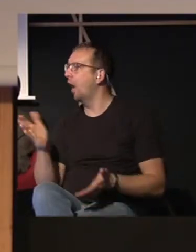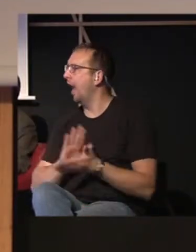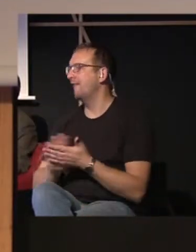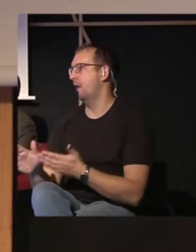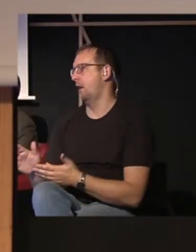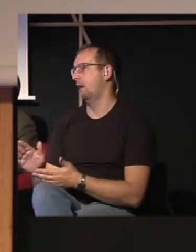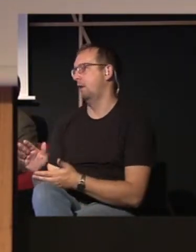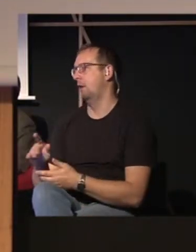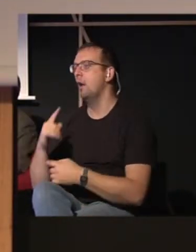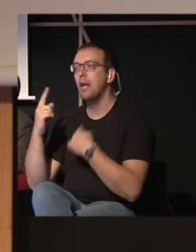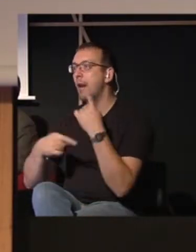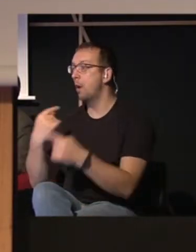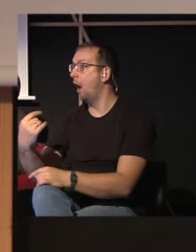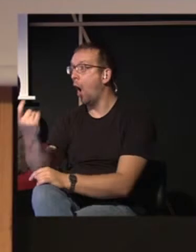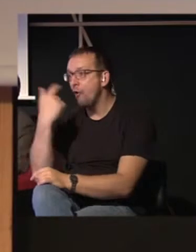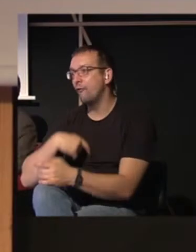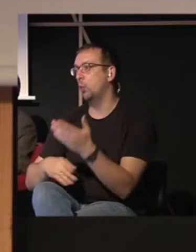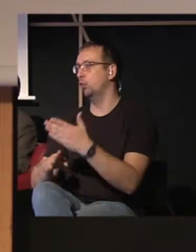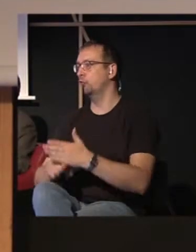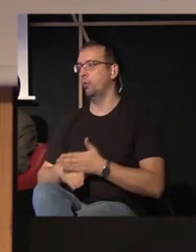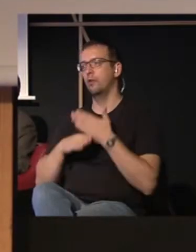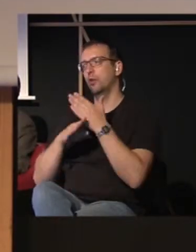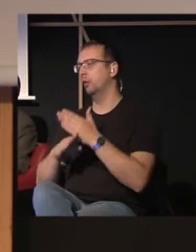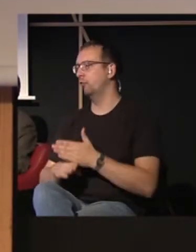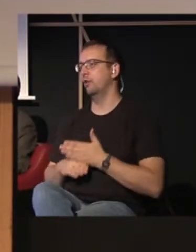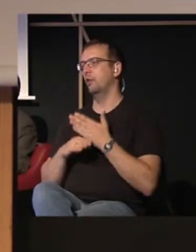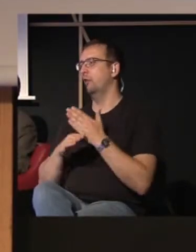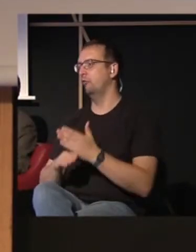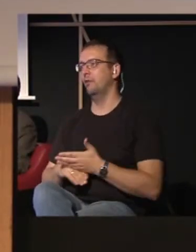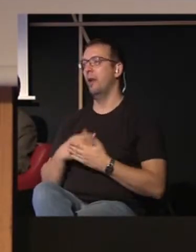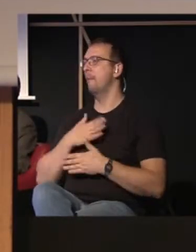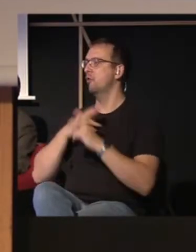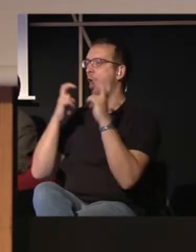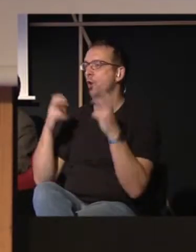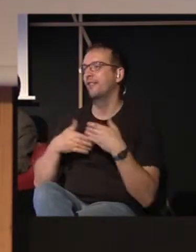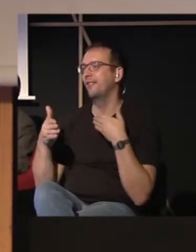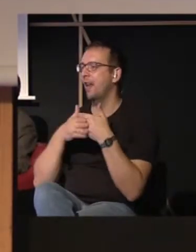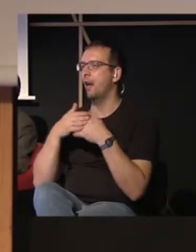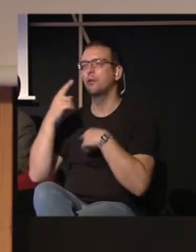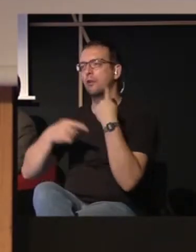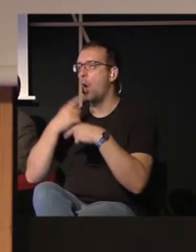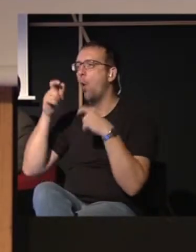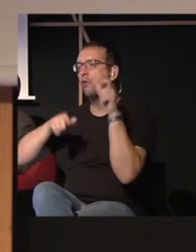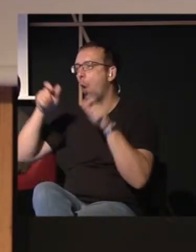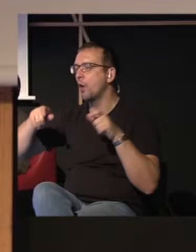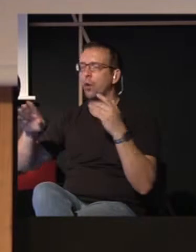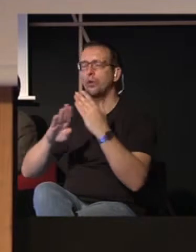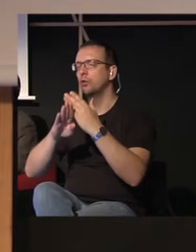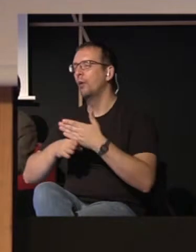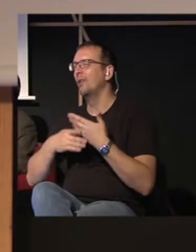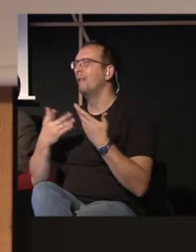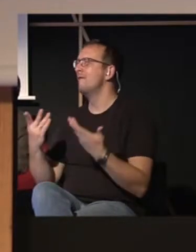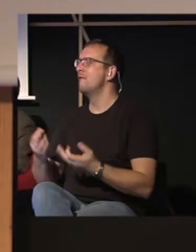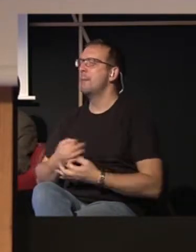me if I need them in an emergency situation or anything like that. We employ